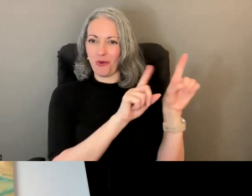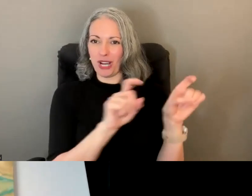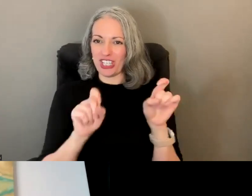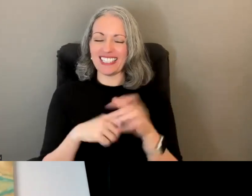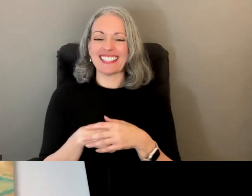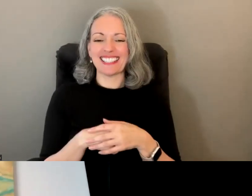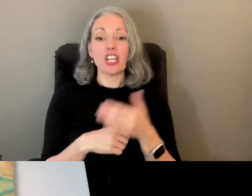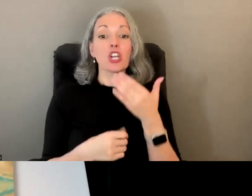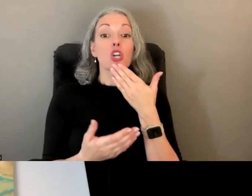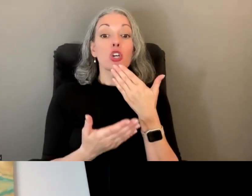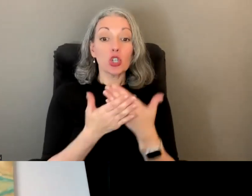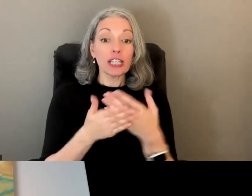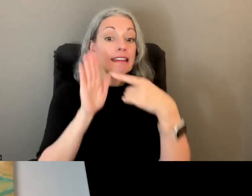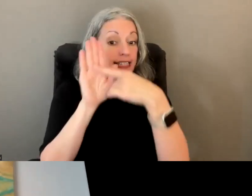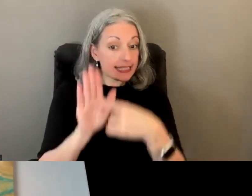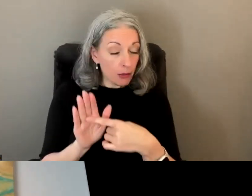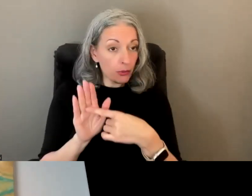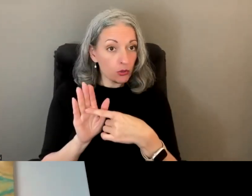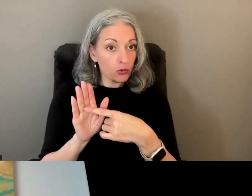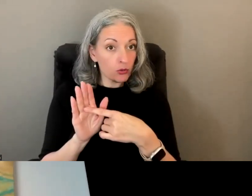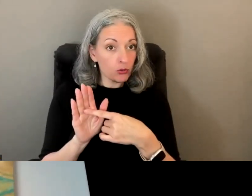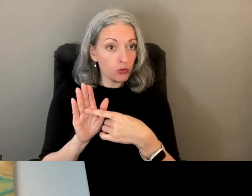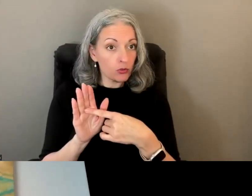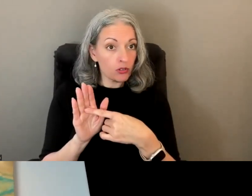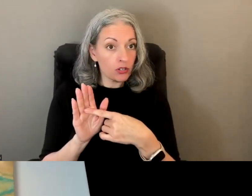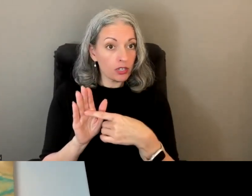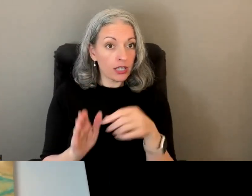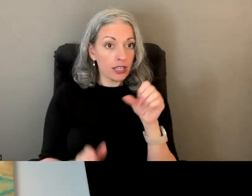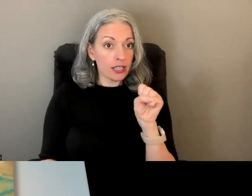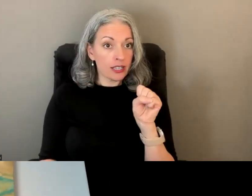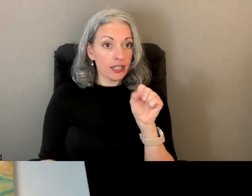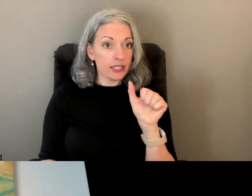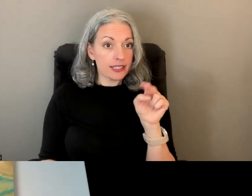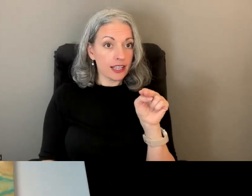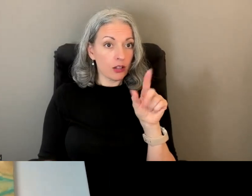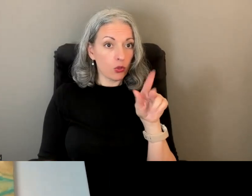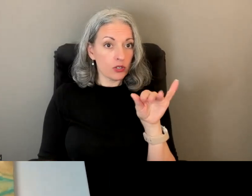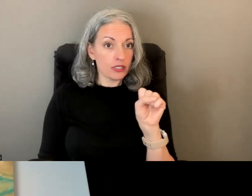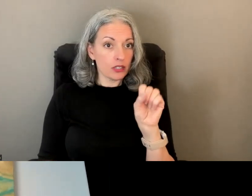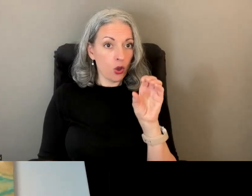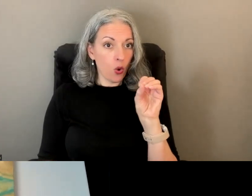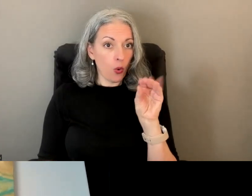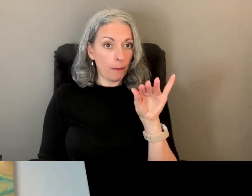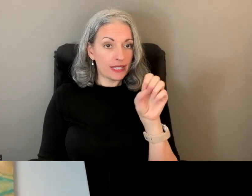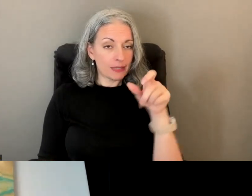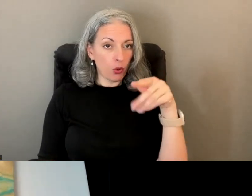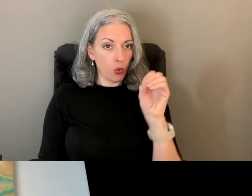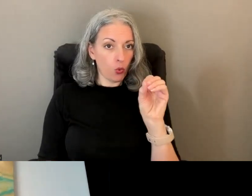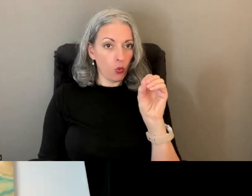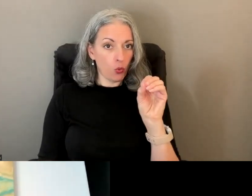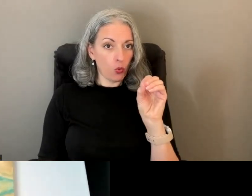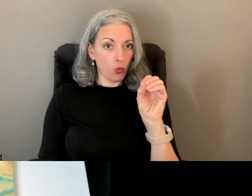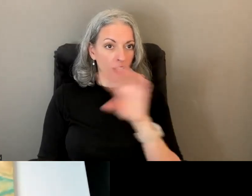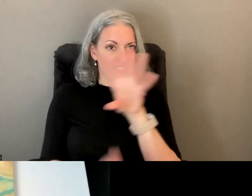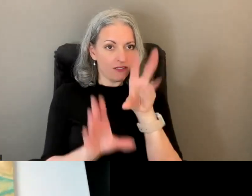great example of San Luis Obispo embedding kind of the work that they're doing under the grant in